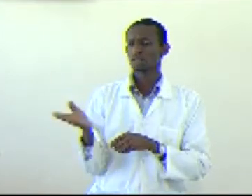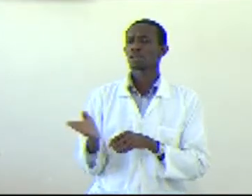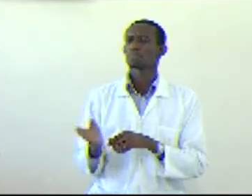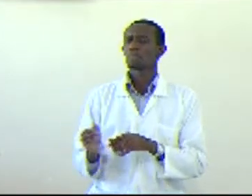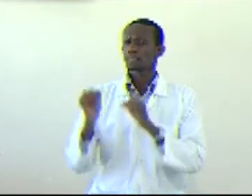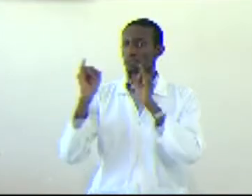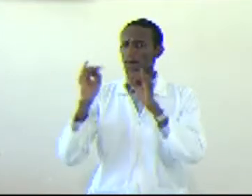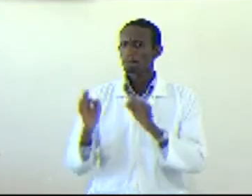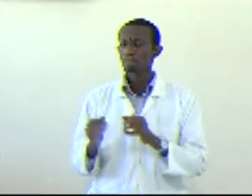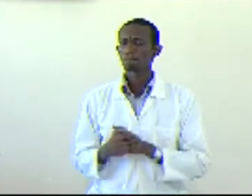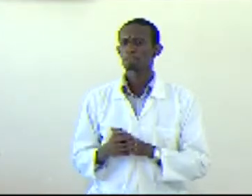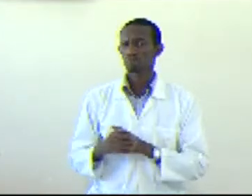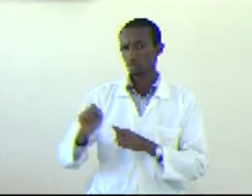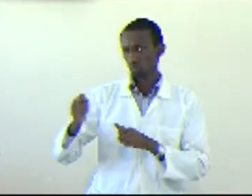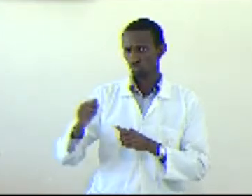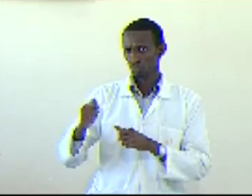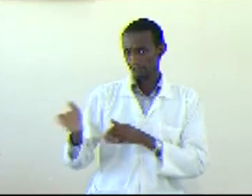one will give